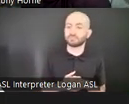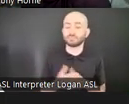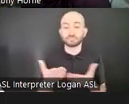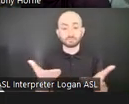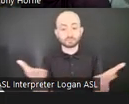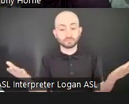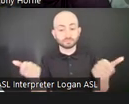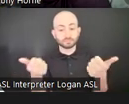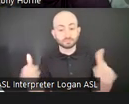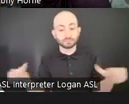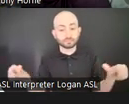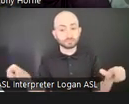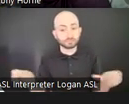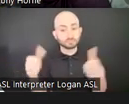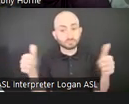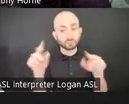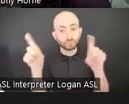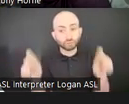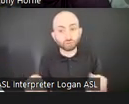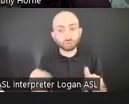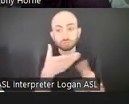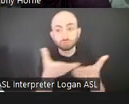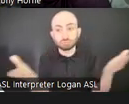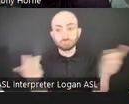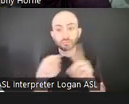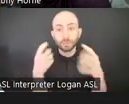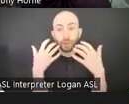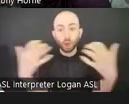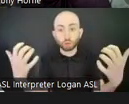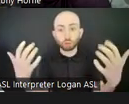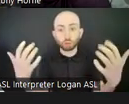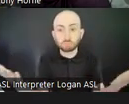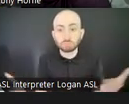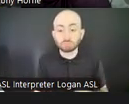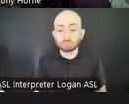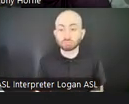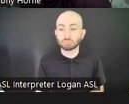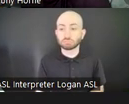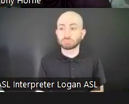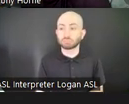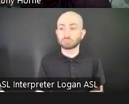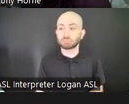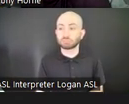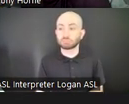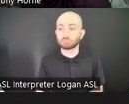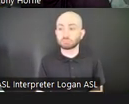questions from the audience any other questions from the audience